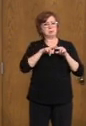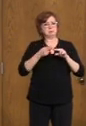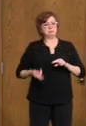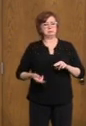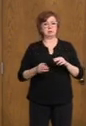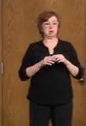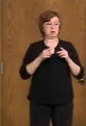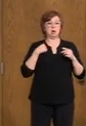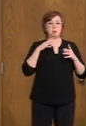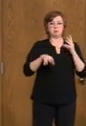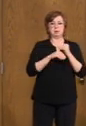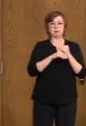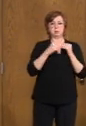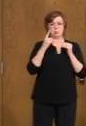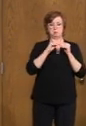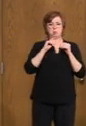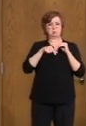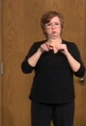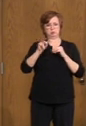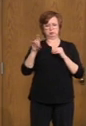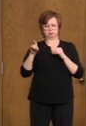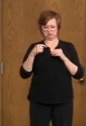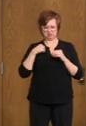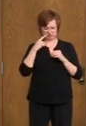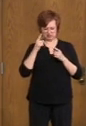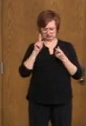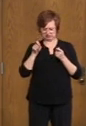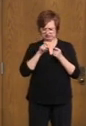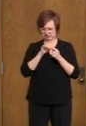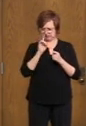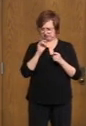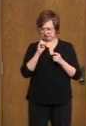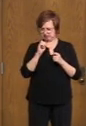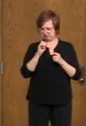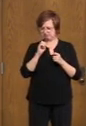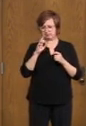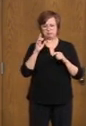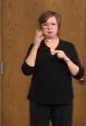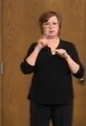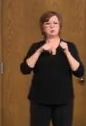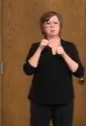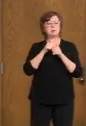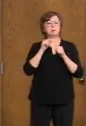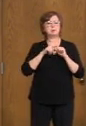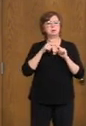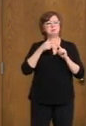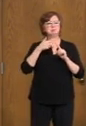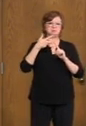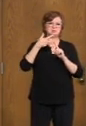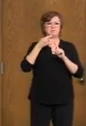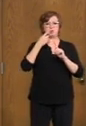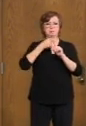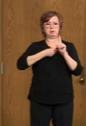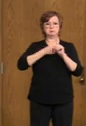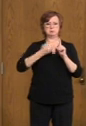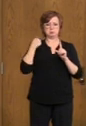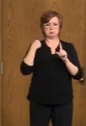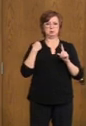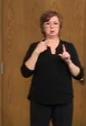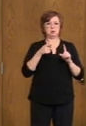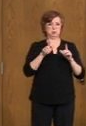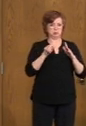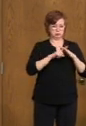they implemented a number of measures. I can't remember the date, but it was a few months ago, and apparently they have been